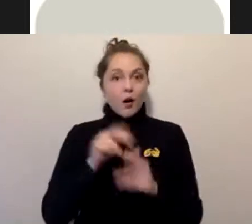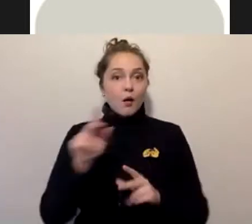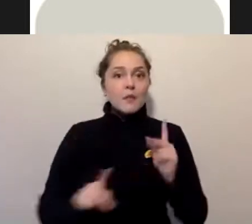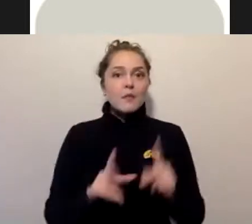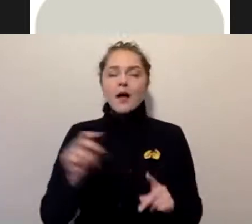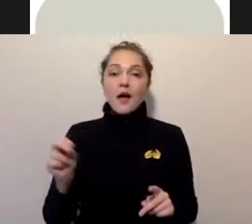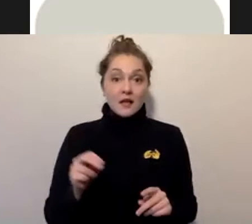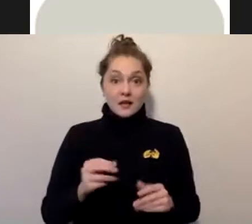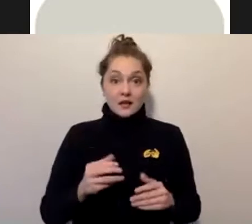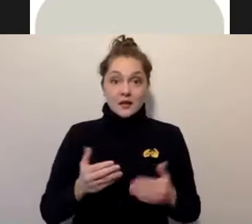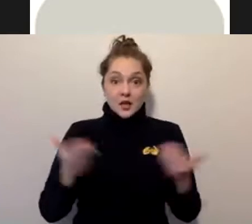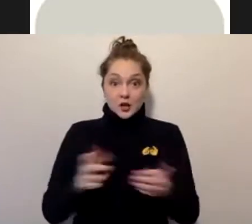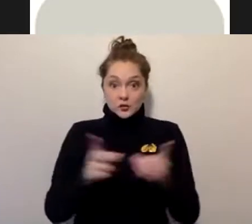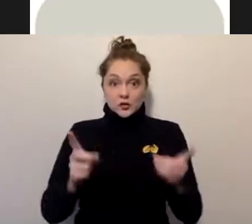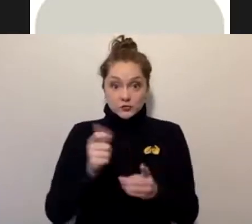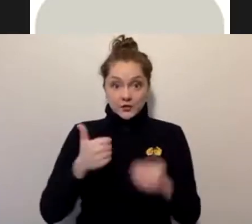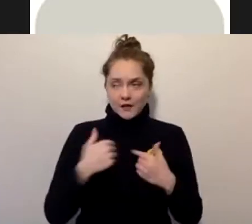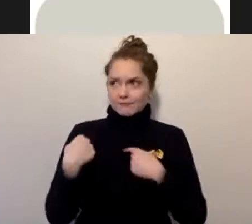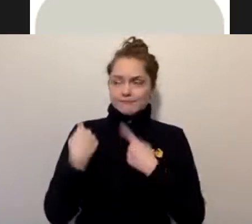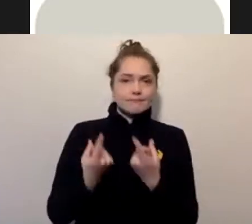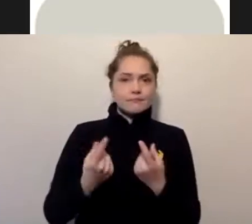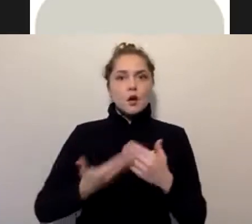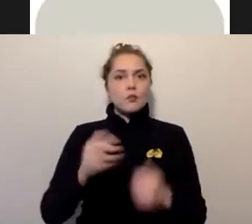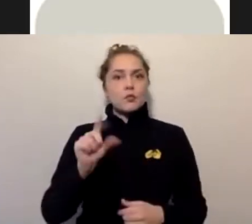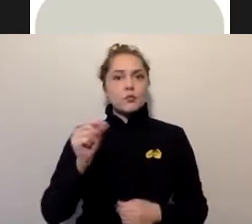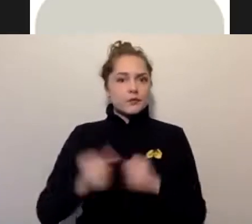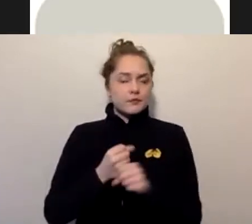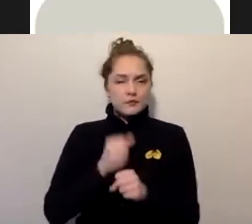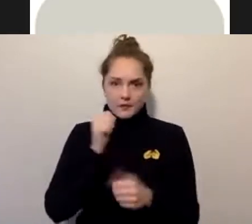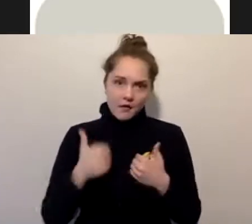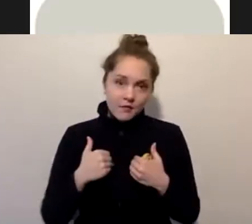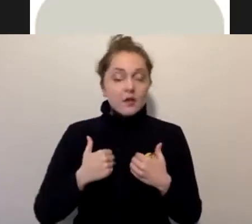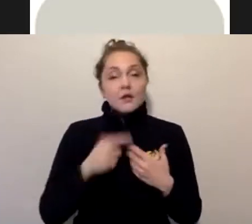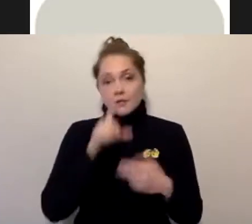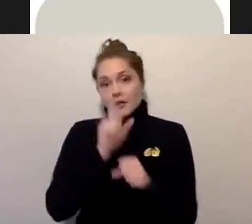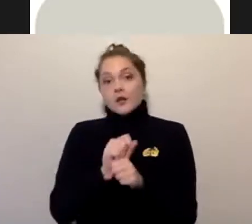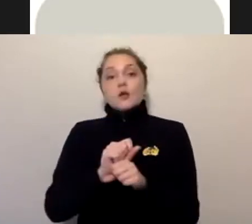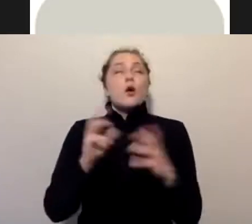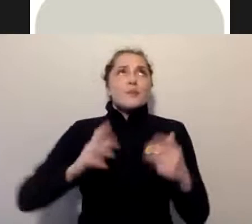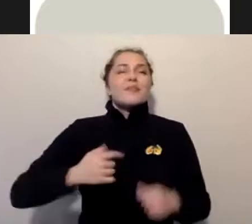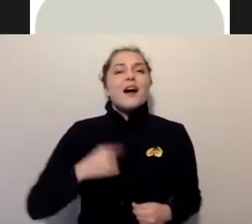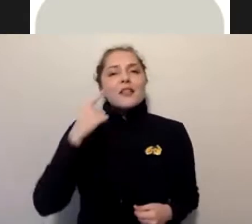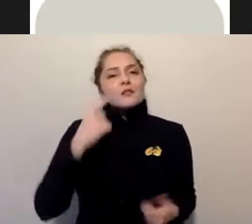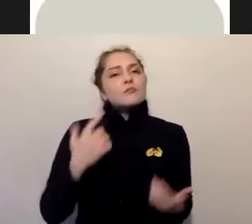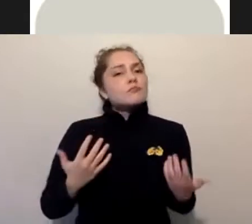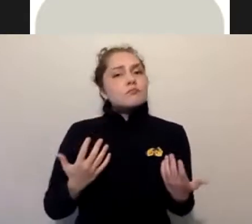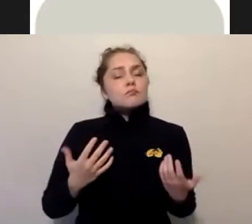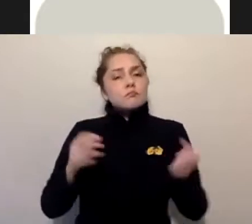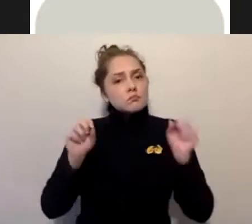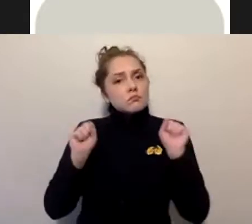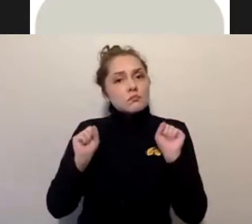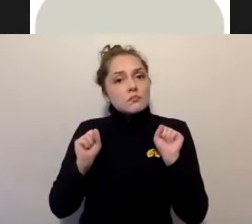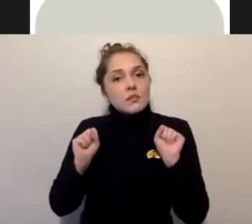not had that in District 10 for some time, almost 20 years, in fact. So I believe that there's an opportunity